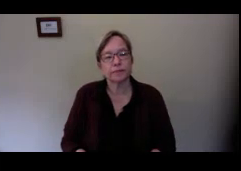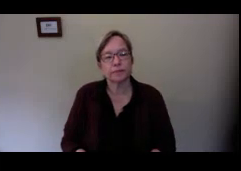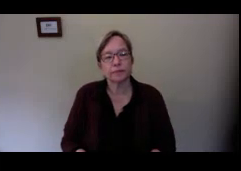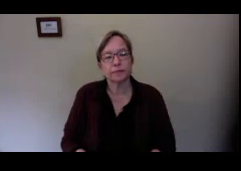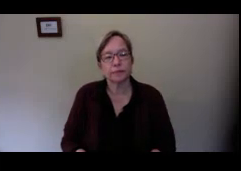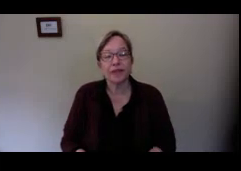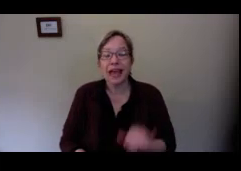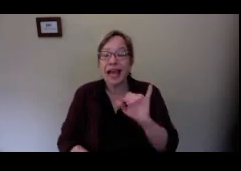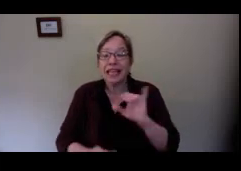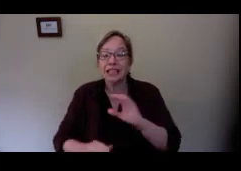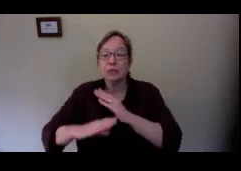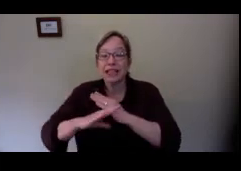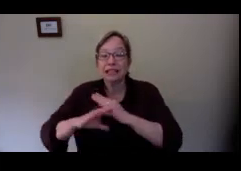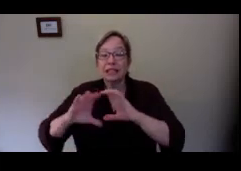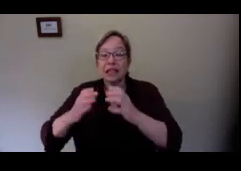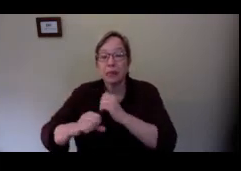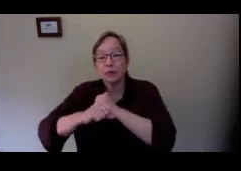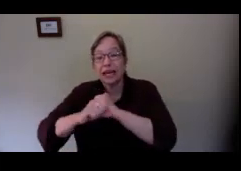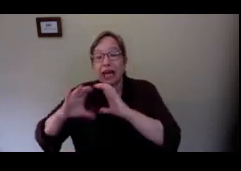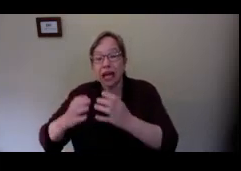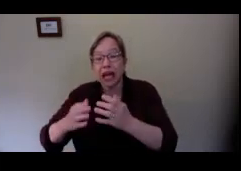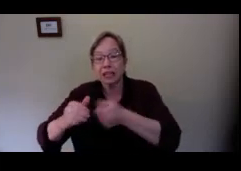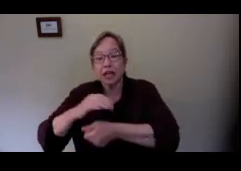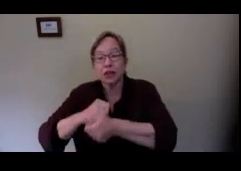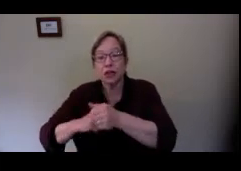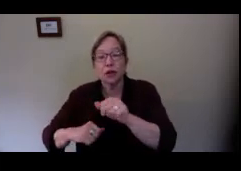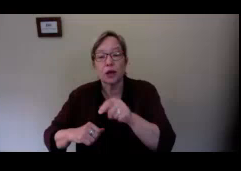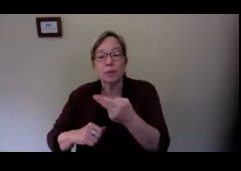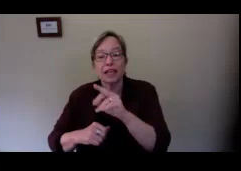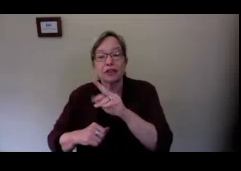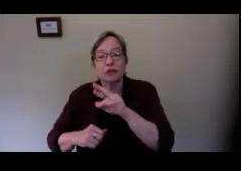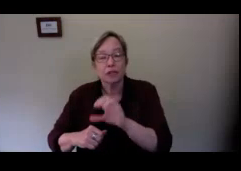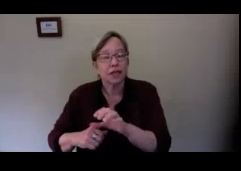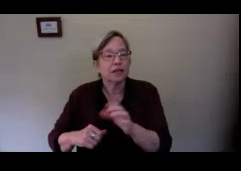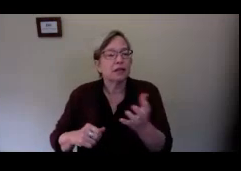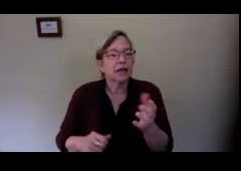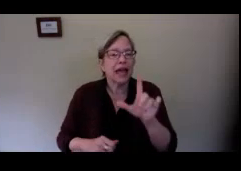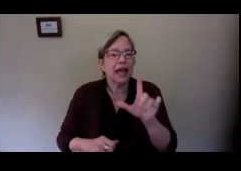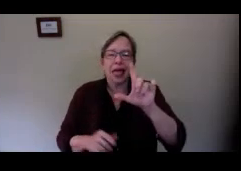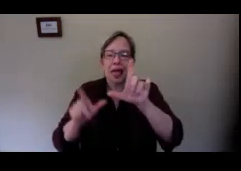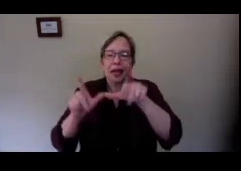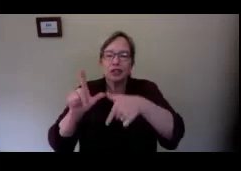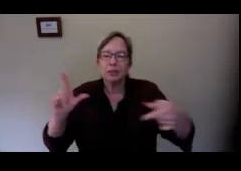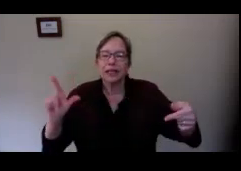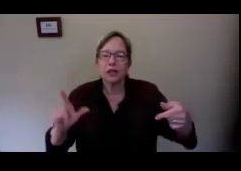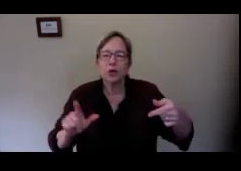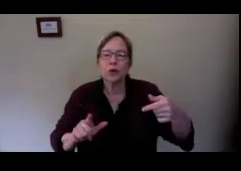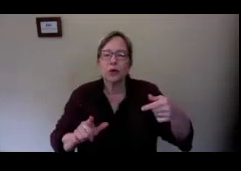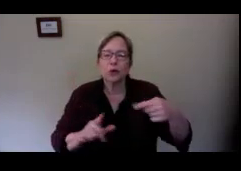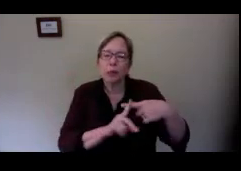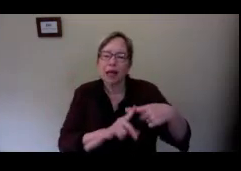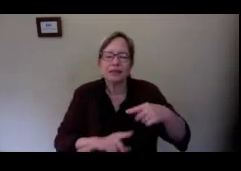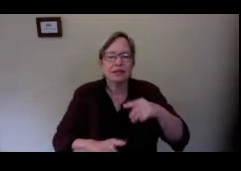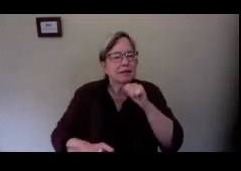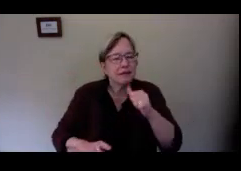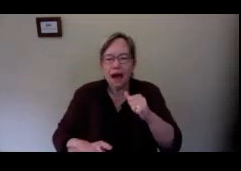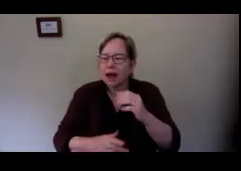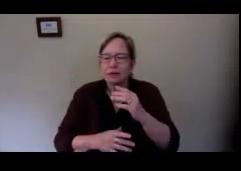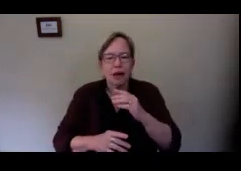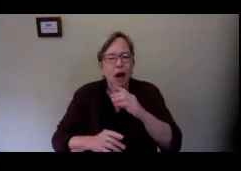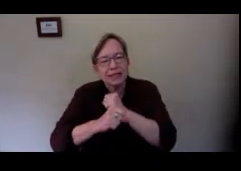a protected class under the Pennsylvania Human Relations Act. So why LGBTQ plus is not considered to be